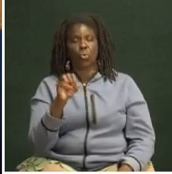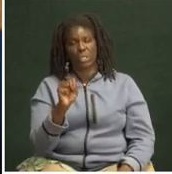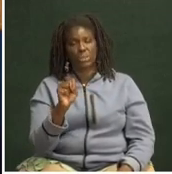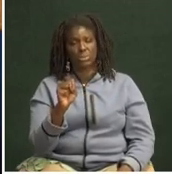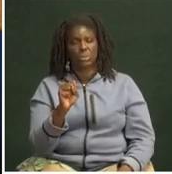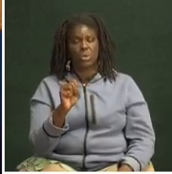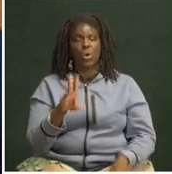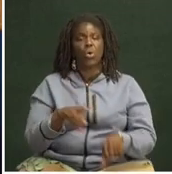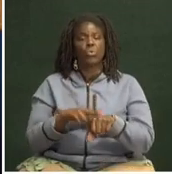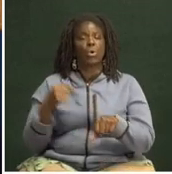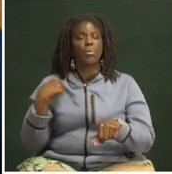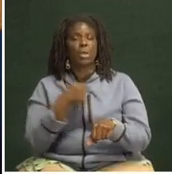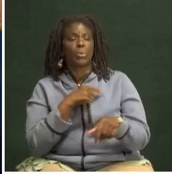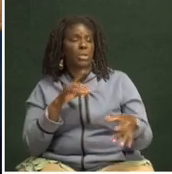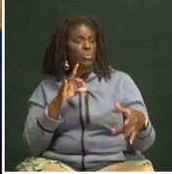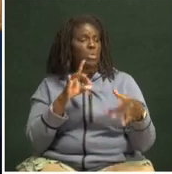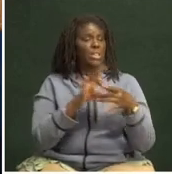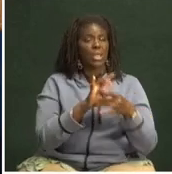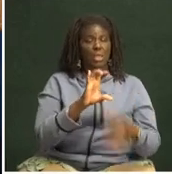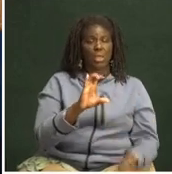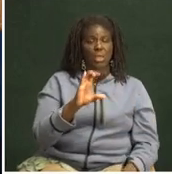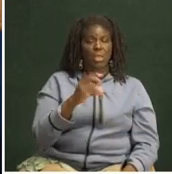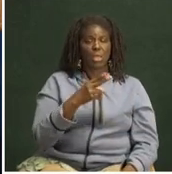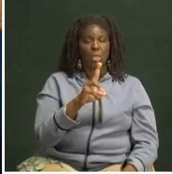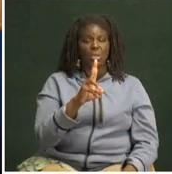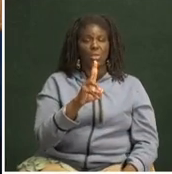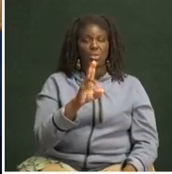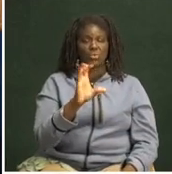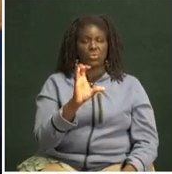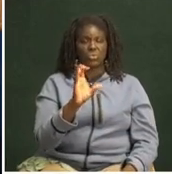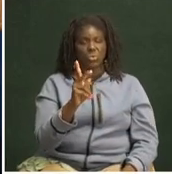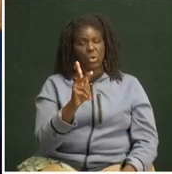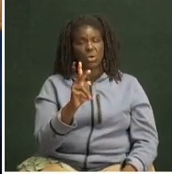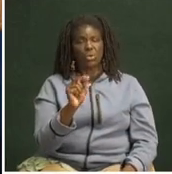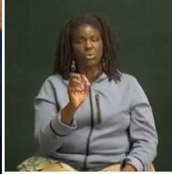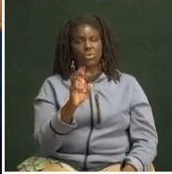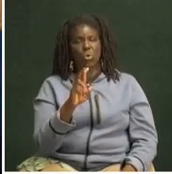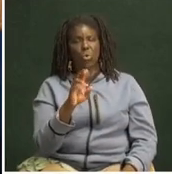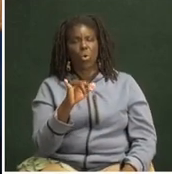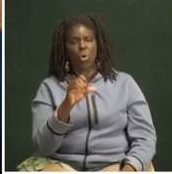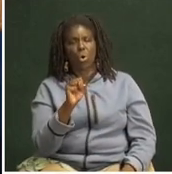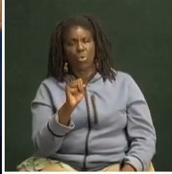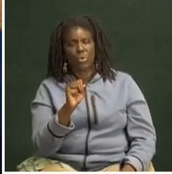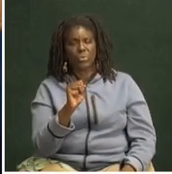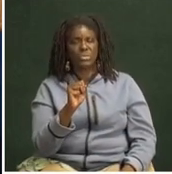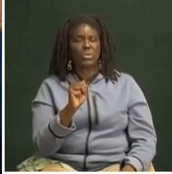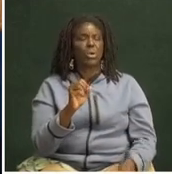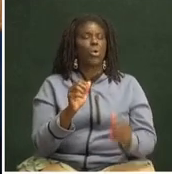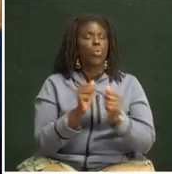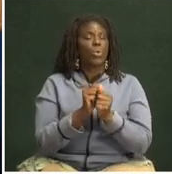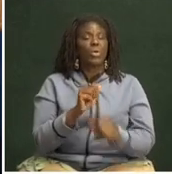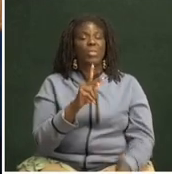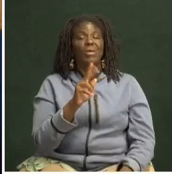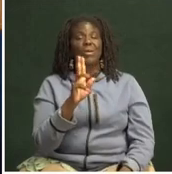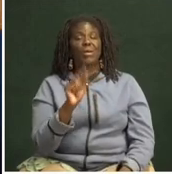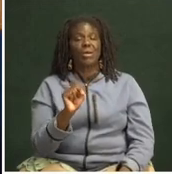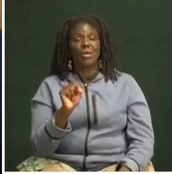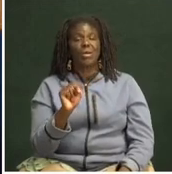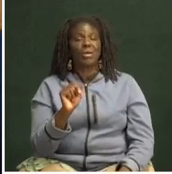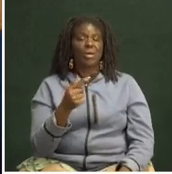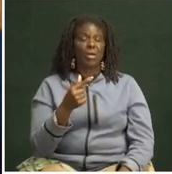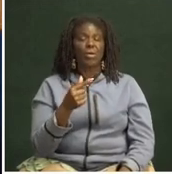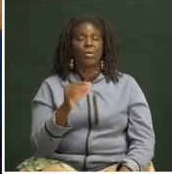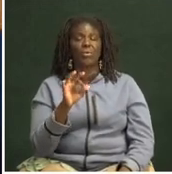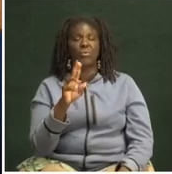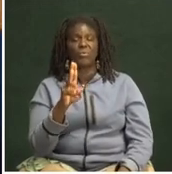Now, normally we associate Chuck Norris with kung fu movies or funny memes or t-shirts, but I think this quote is